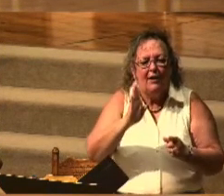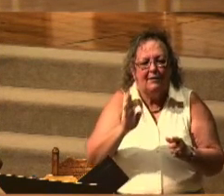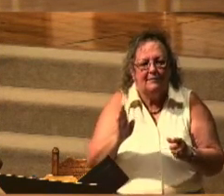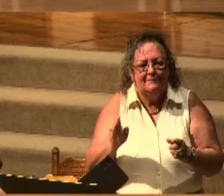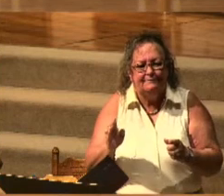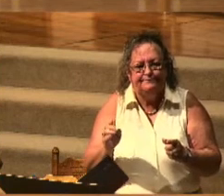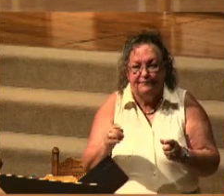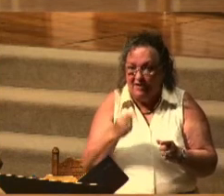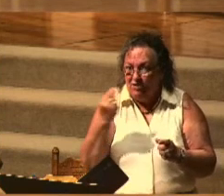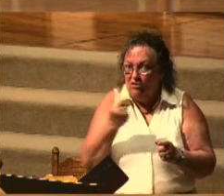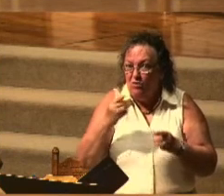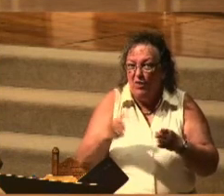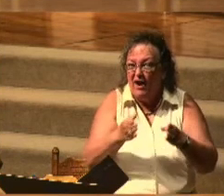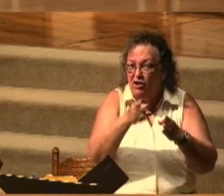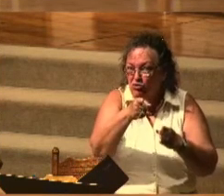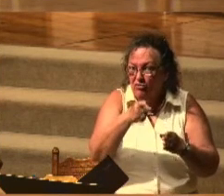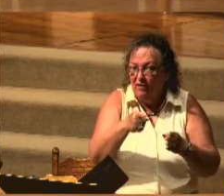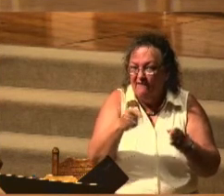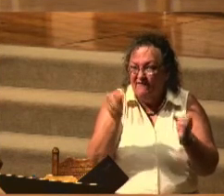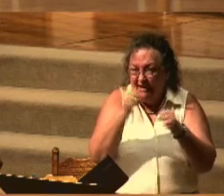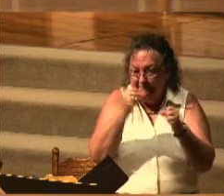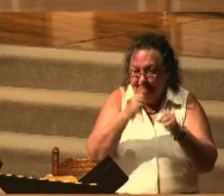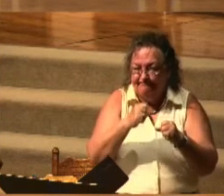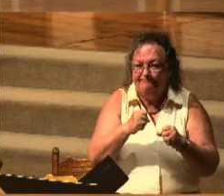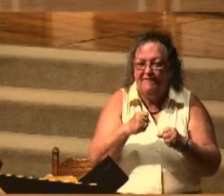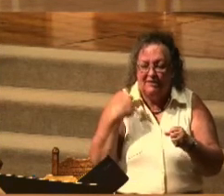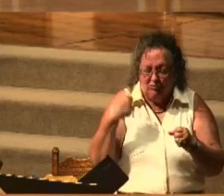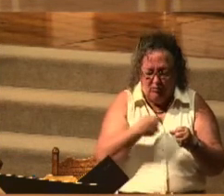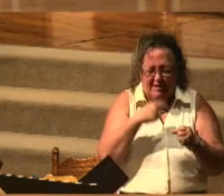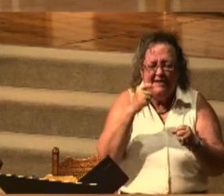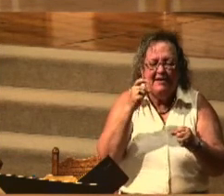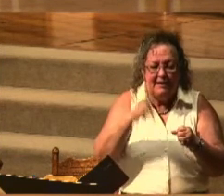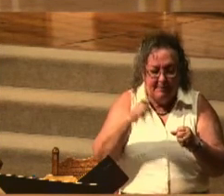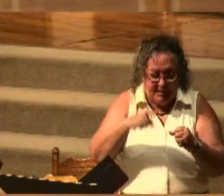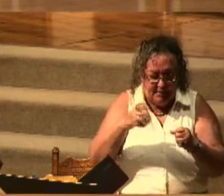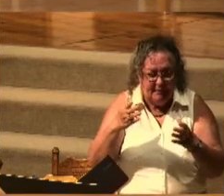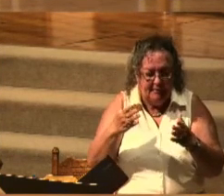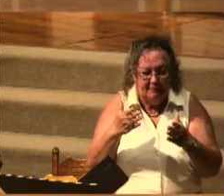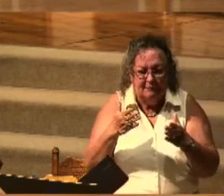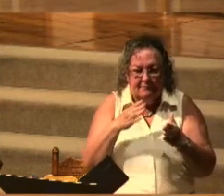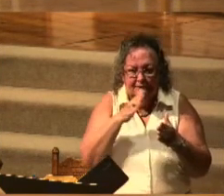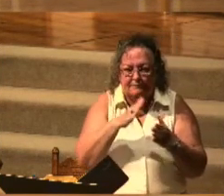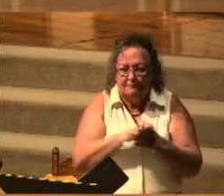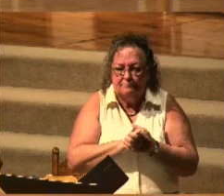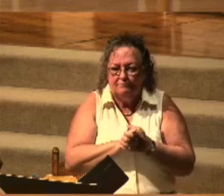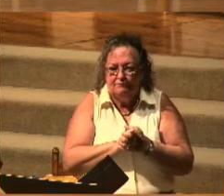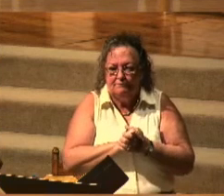that's the only way you're going to win. So that's what we need to be.